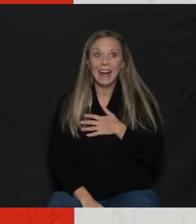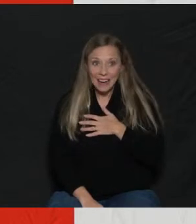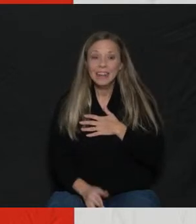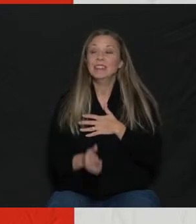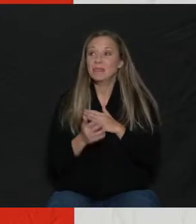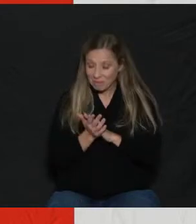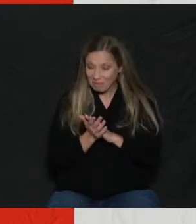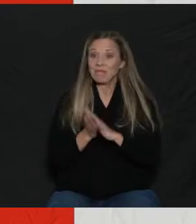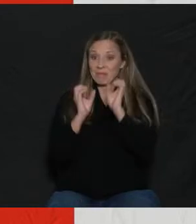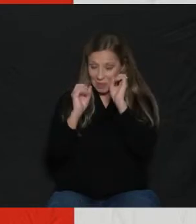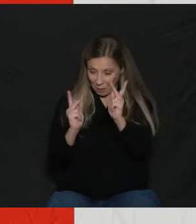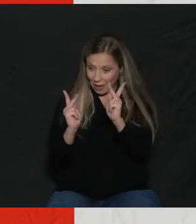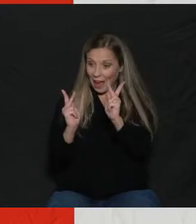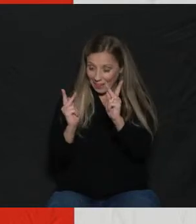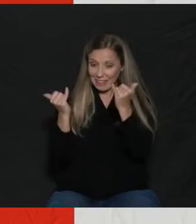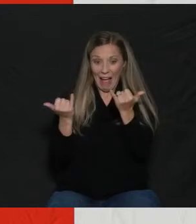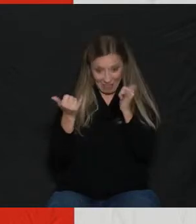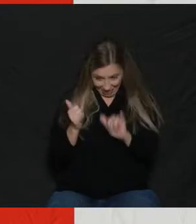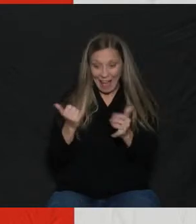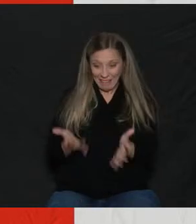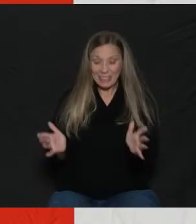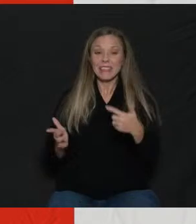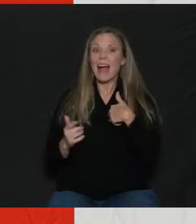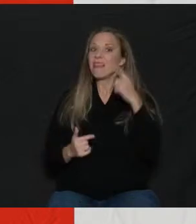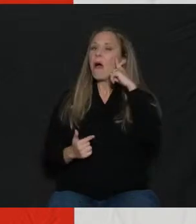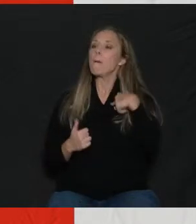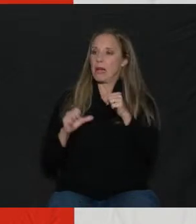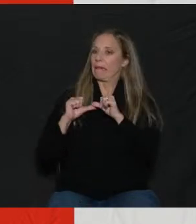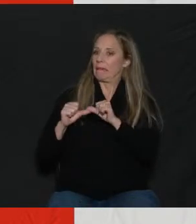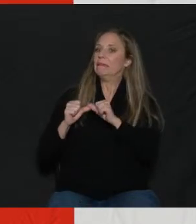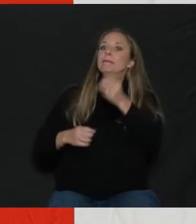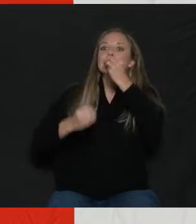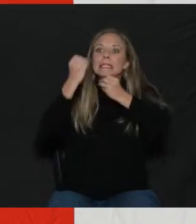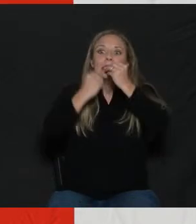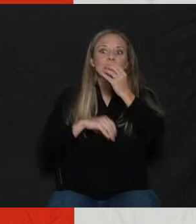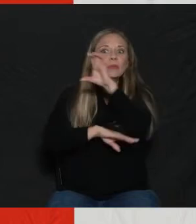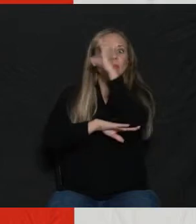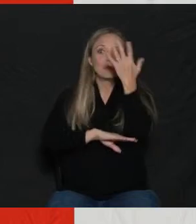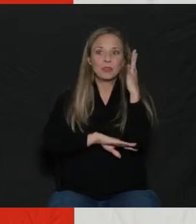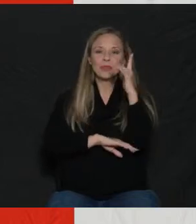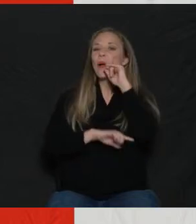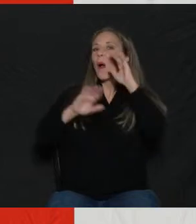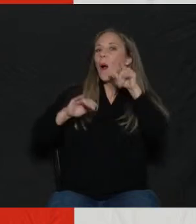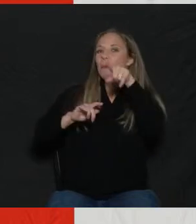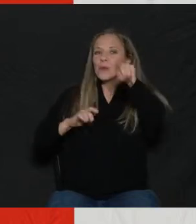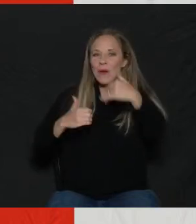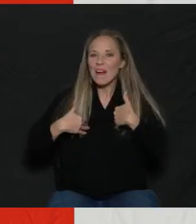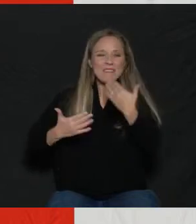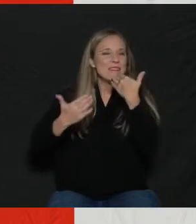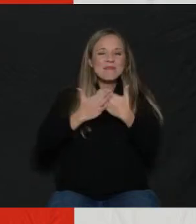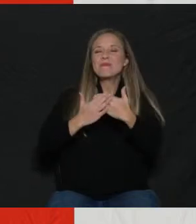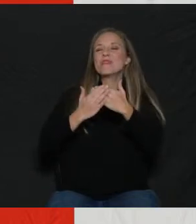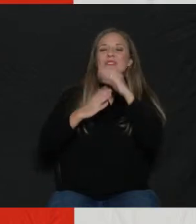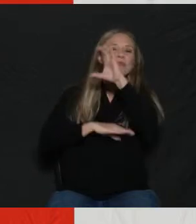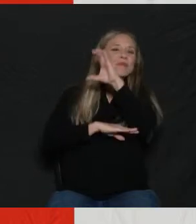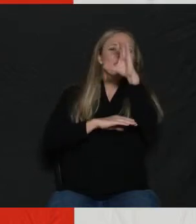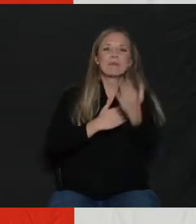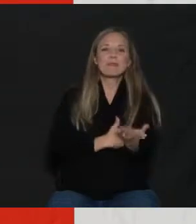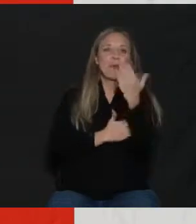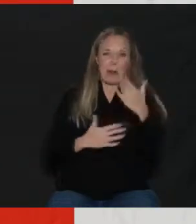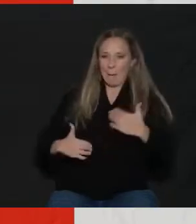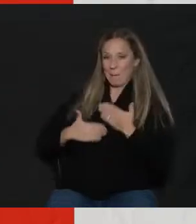All right, well, with that, I believe I'm going to finish eating these Christmas trees. Hope you have a great rest of your Christmas morning. Merry